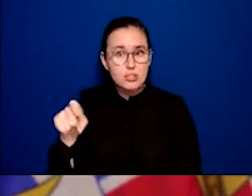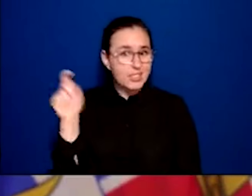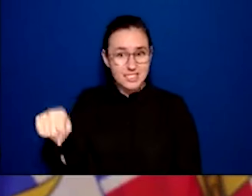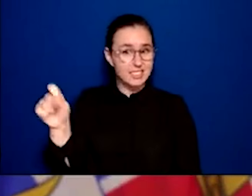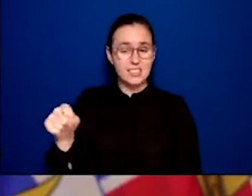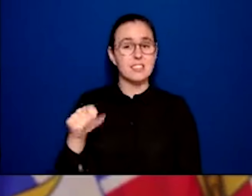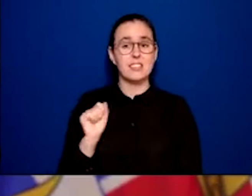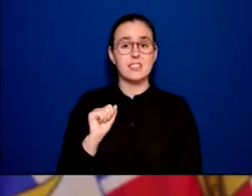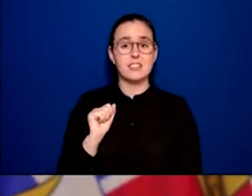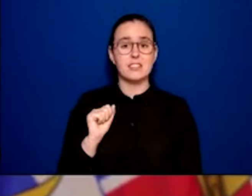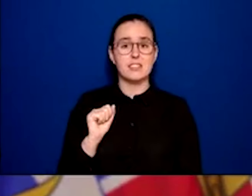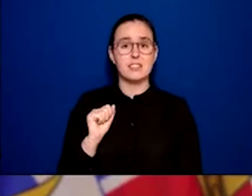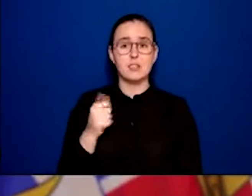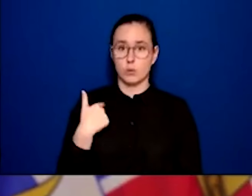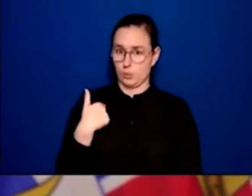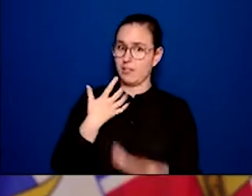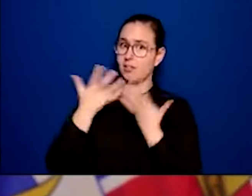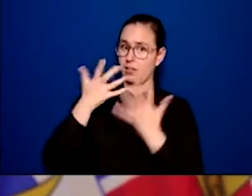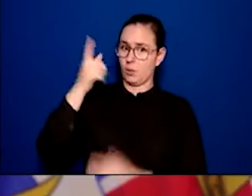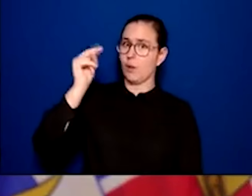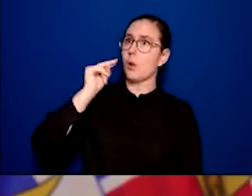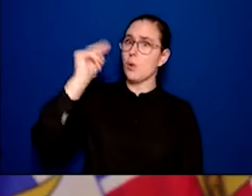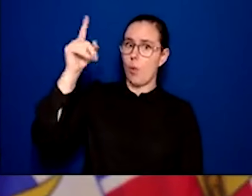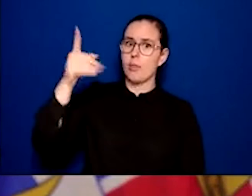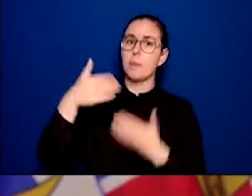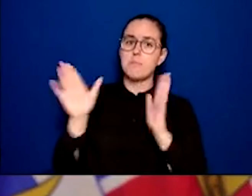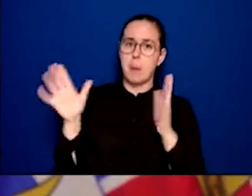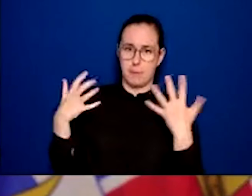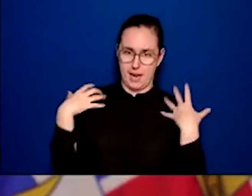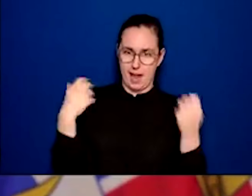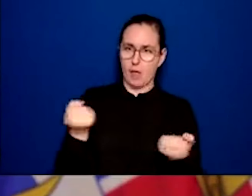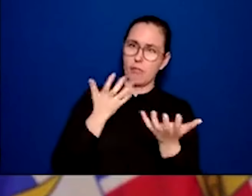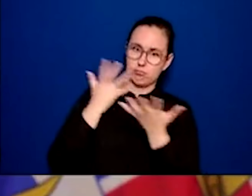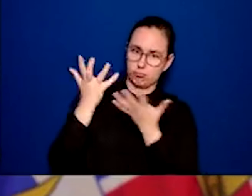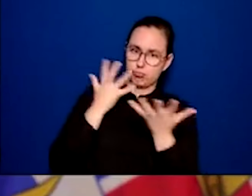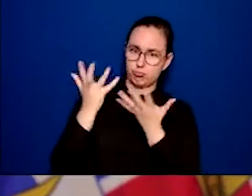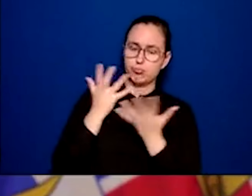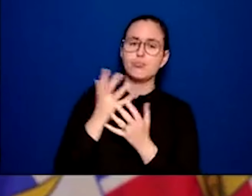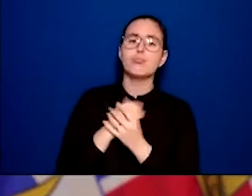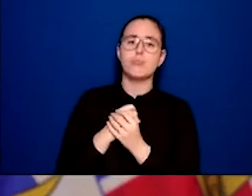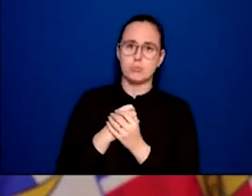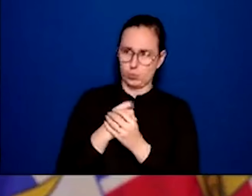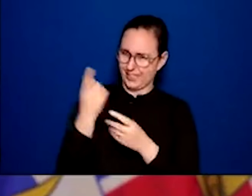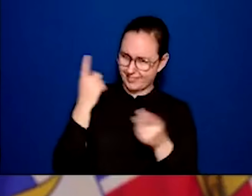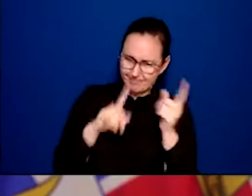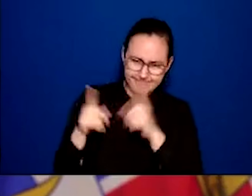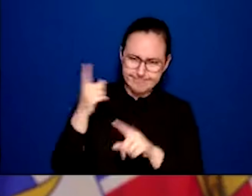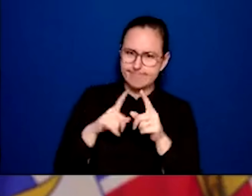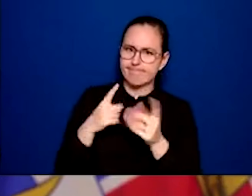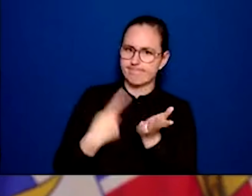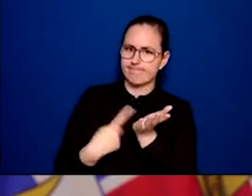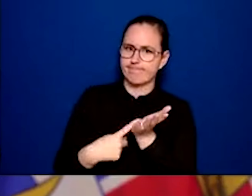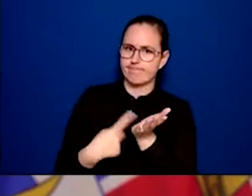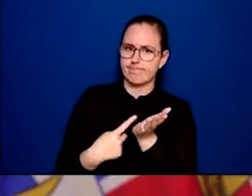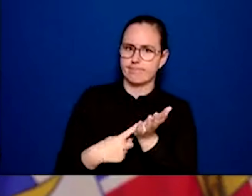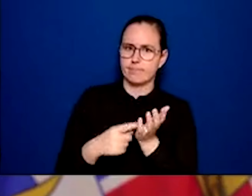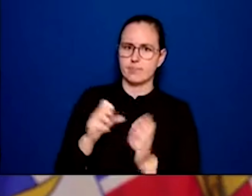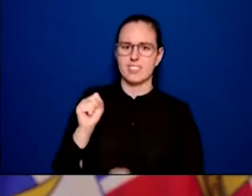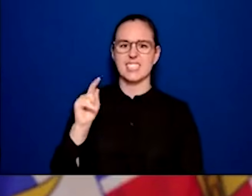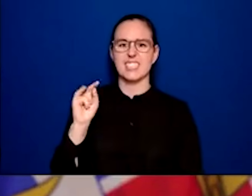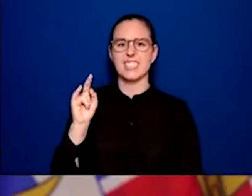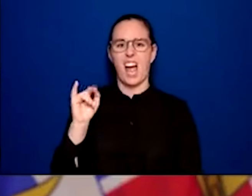public health teams. Dr. Jung and Jung Kim and our team have been working with Site C all along. We had